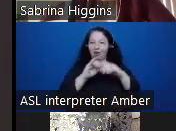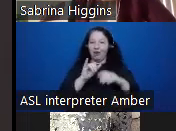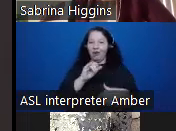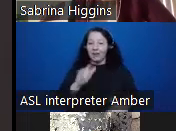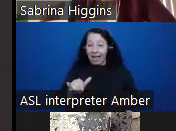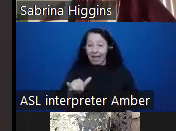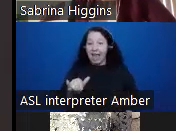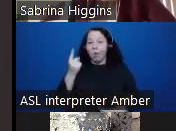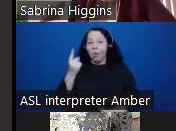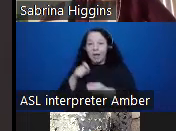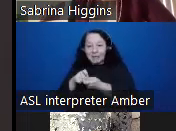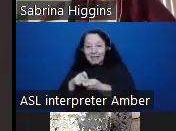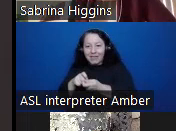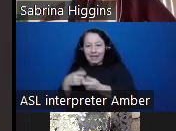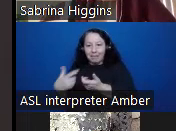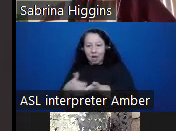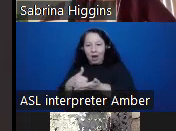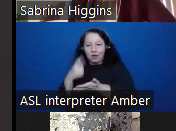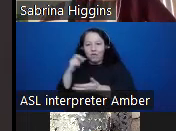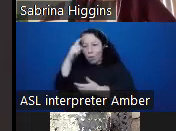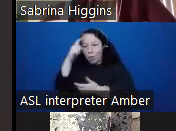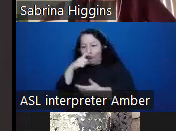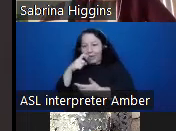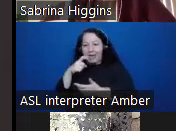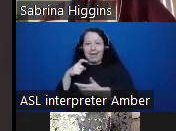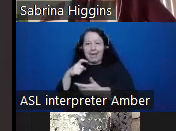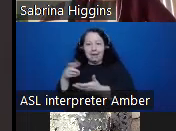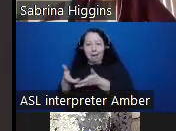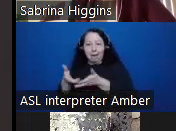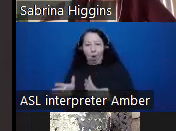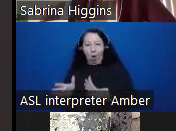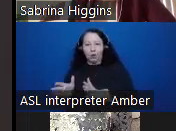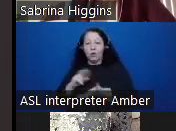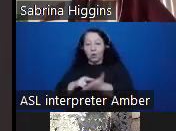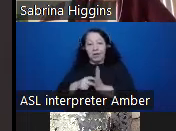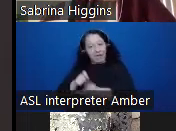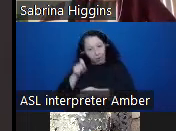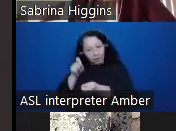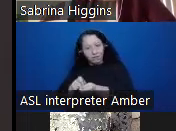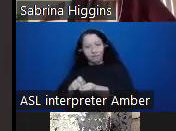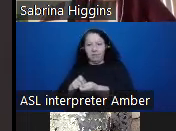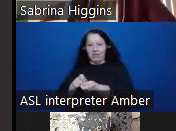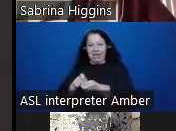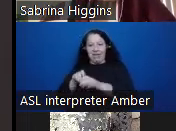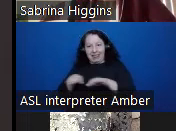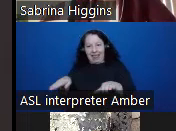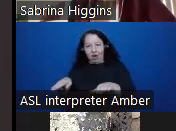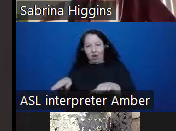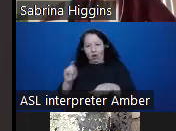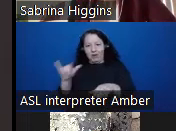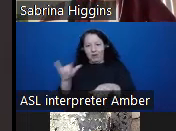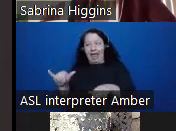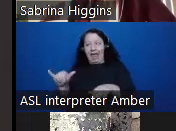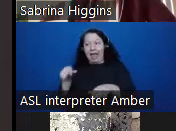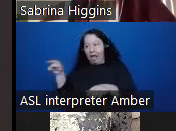potters, which means they were targeting that particular layer, that particular bed of clay, even within a bigger sequence of